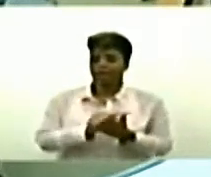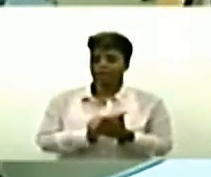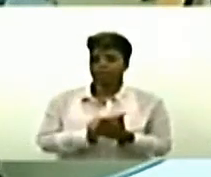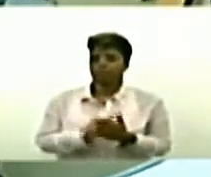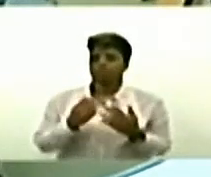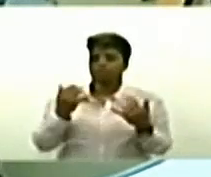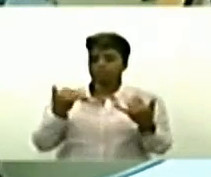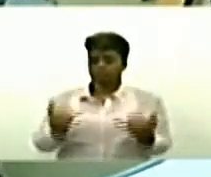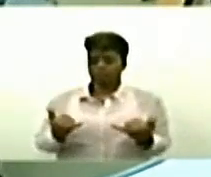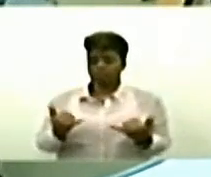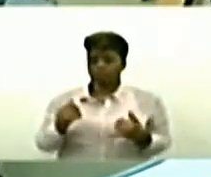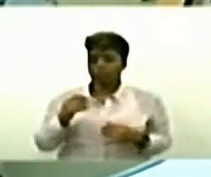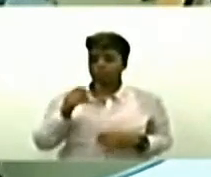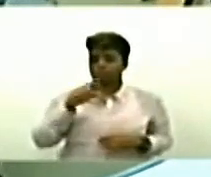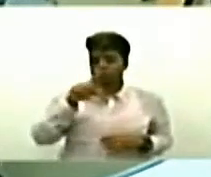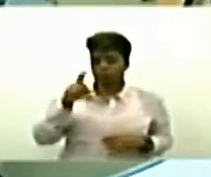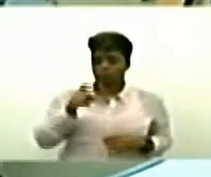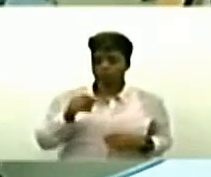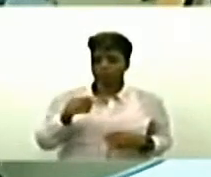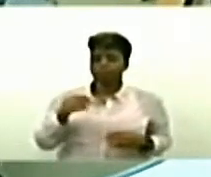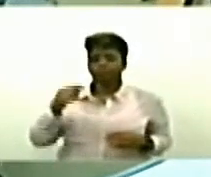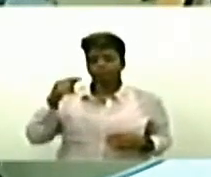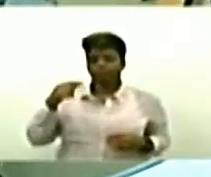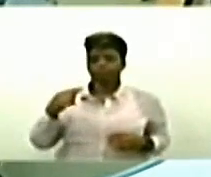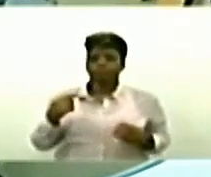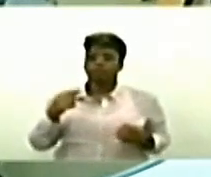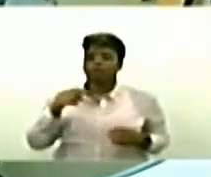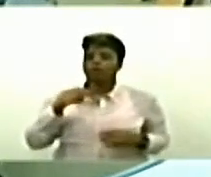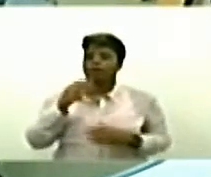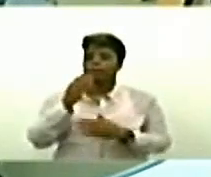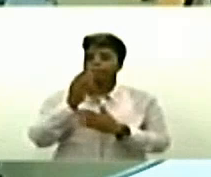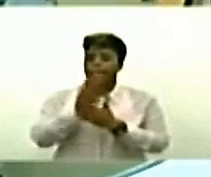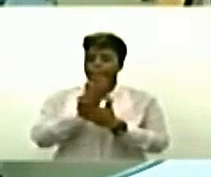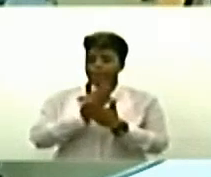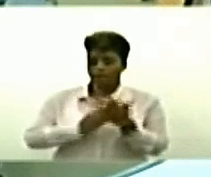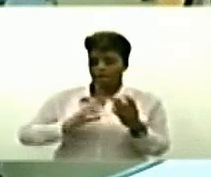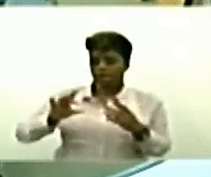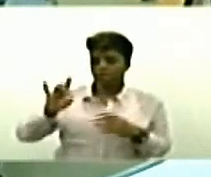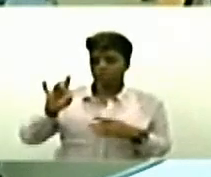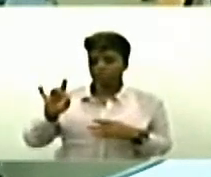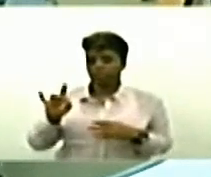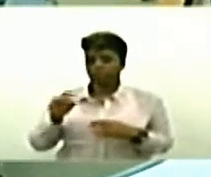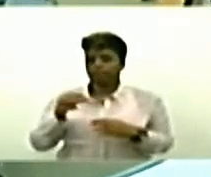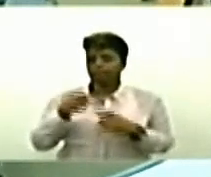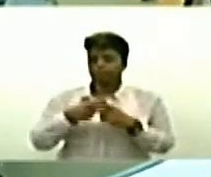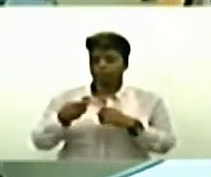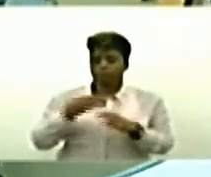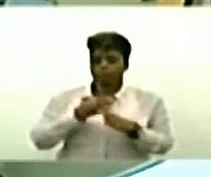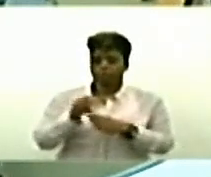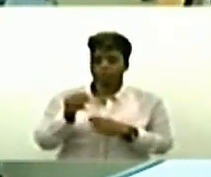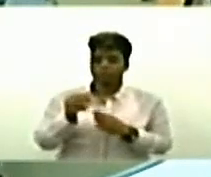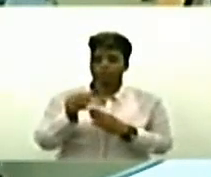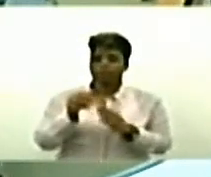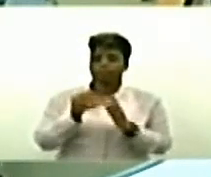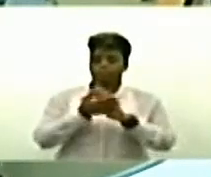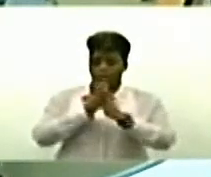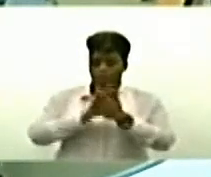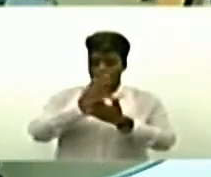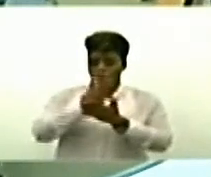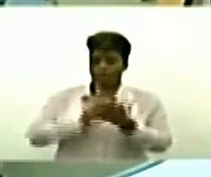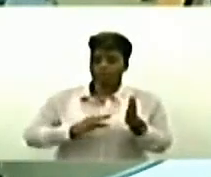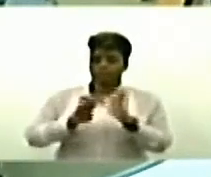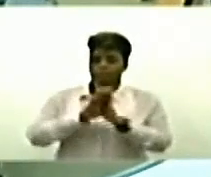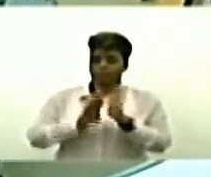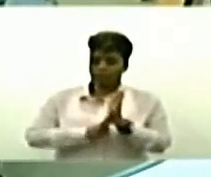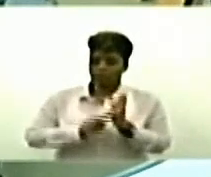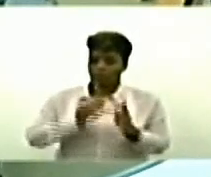question to be considered is that clause 12, amendment to Part 8 of the Principal Act forms part of the bill. All those who have